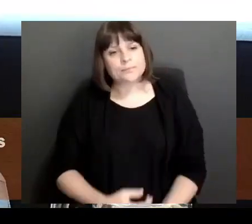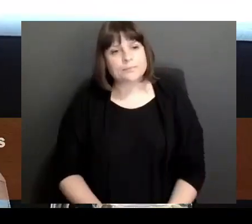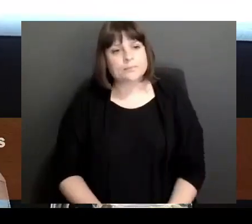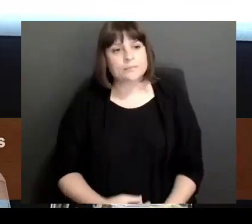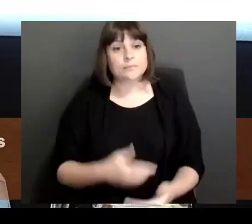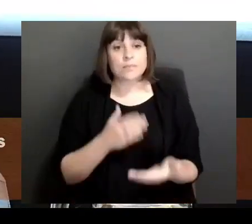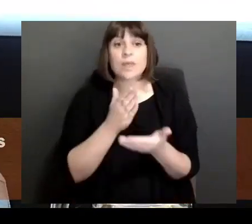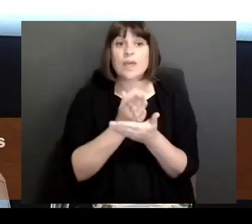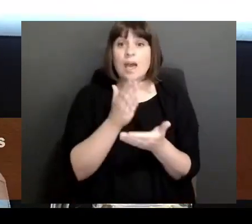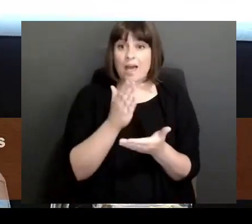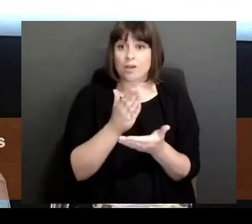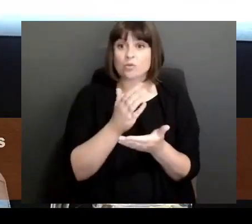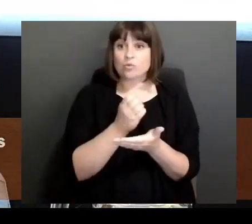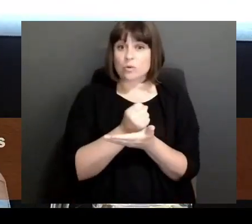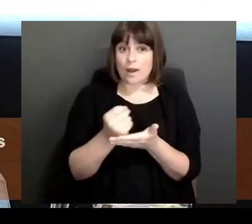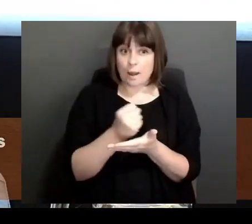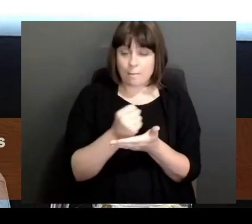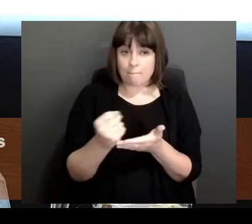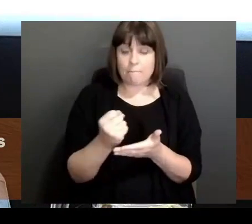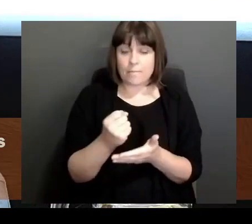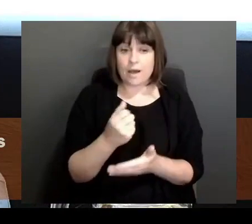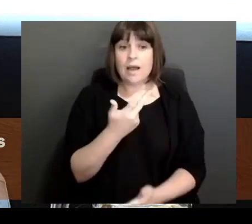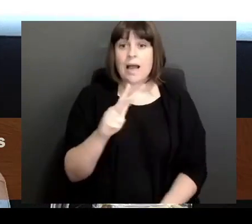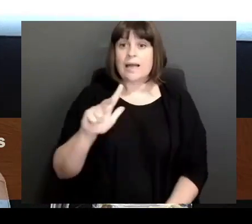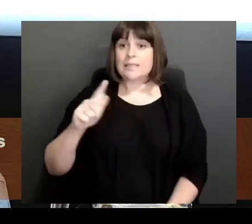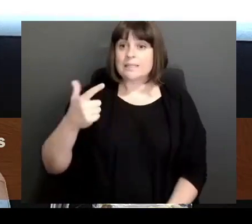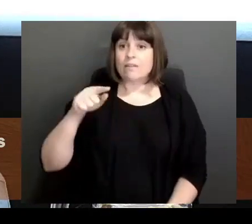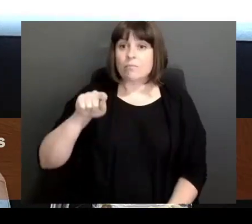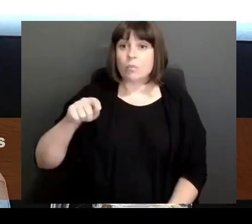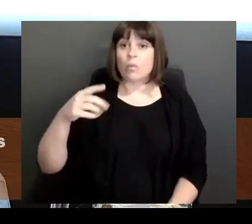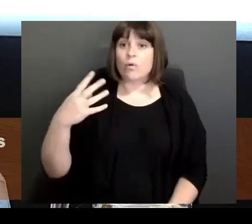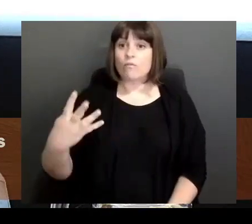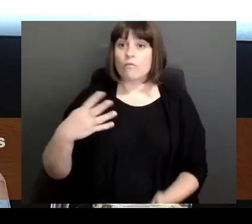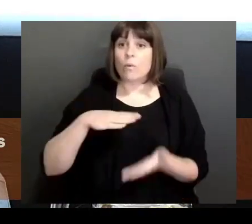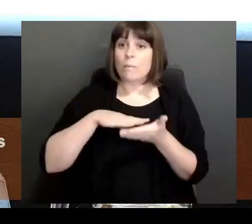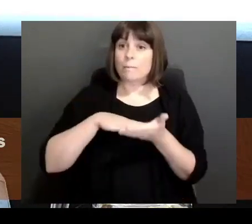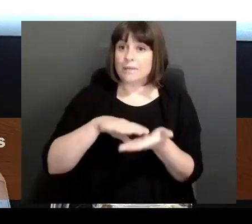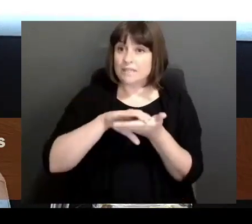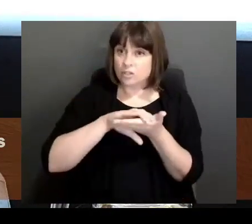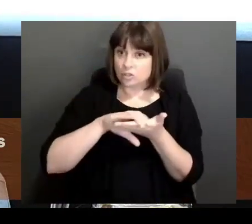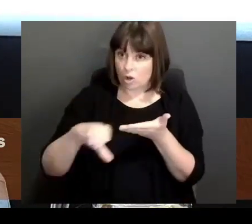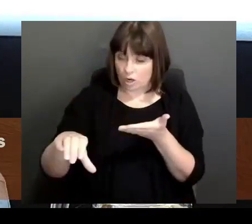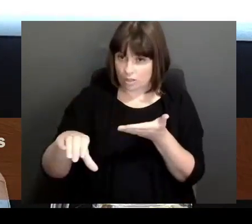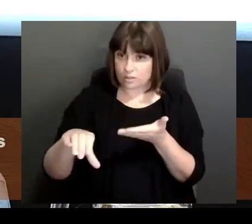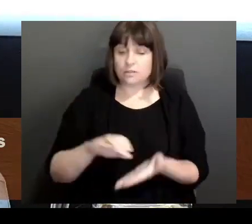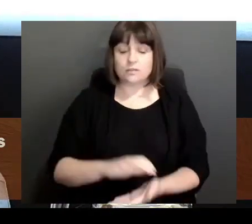actual figure is $87.4 million.